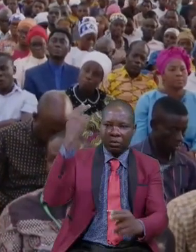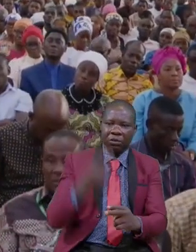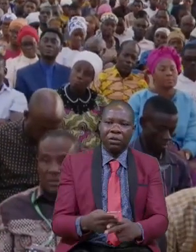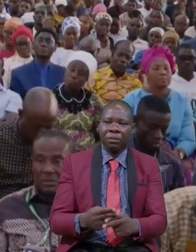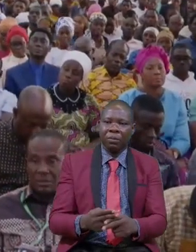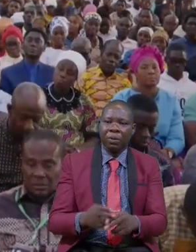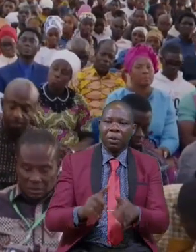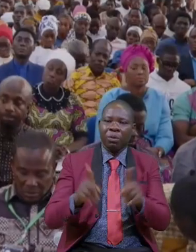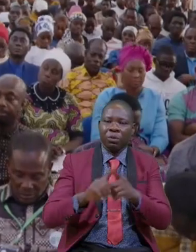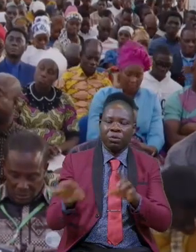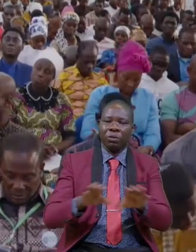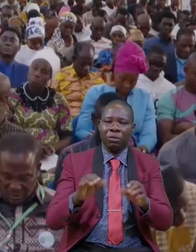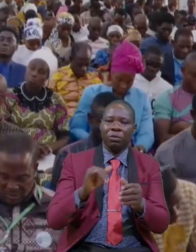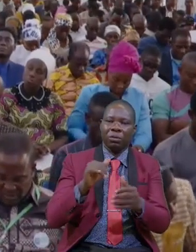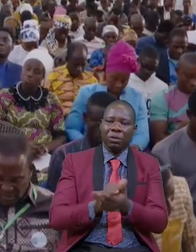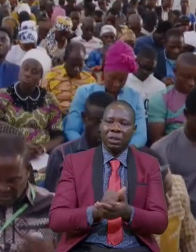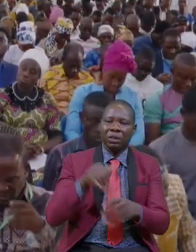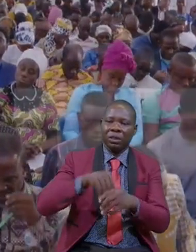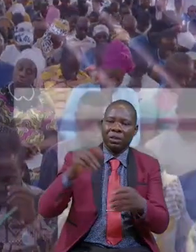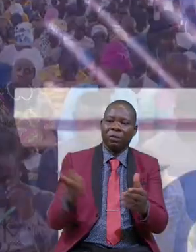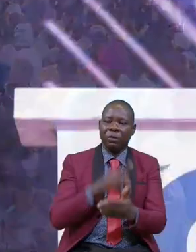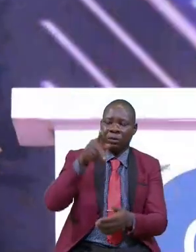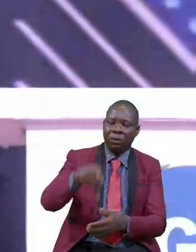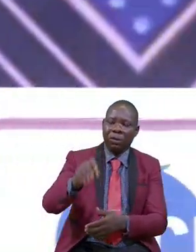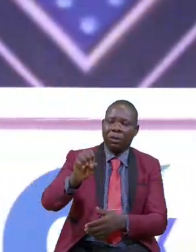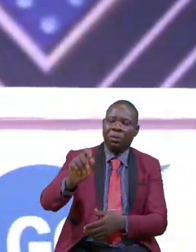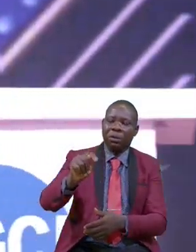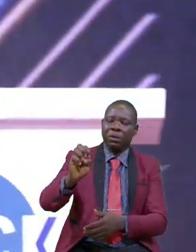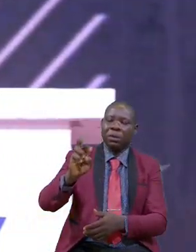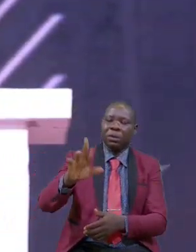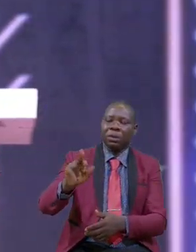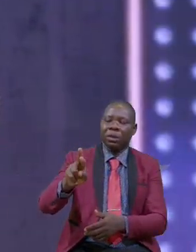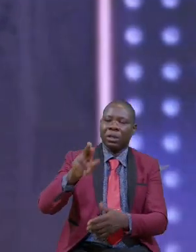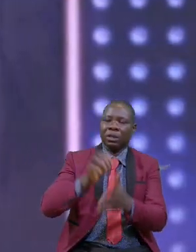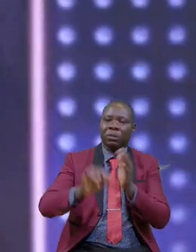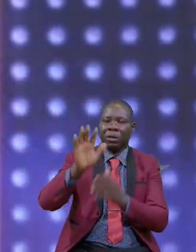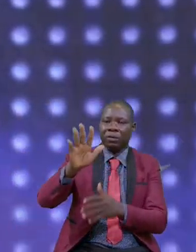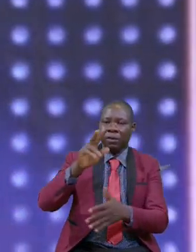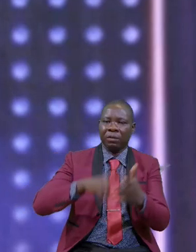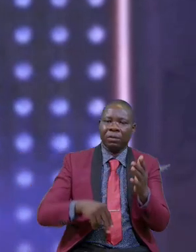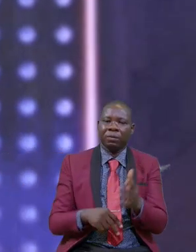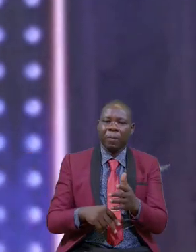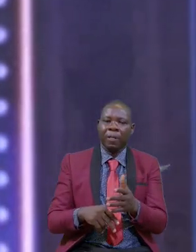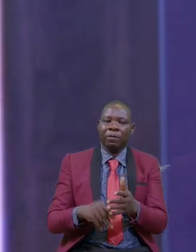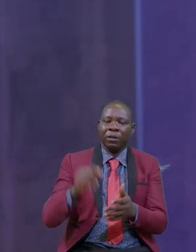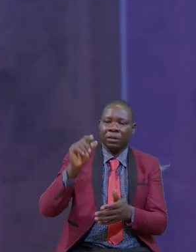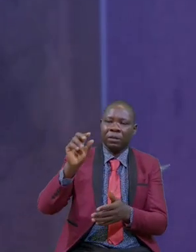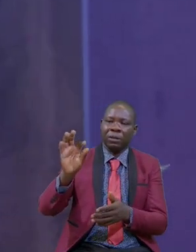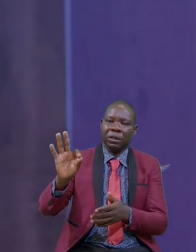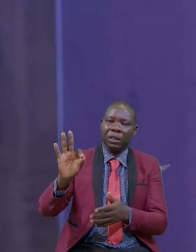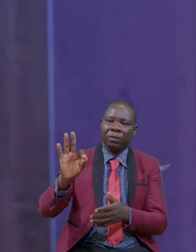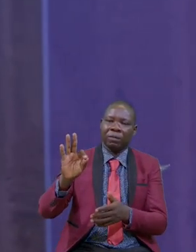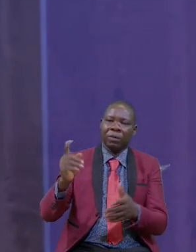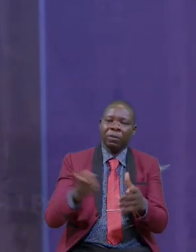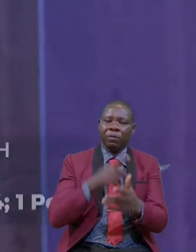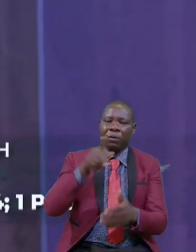at 1 Peter chapter 5. And I'm reading there from verse 9. 1 Peter